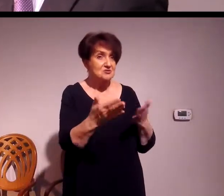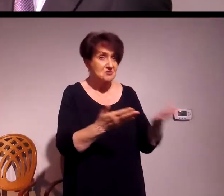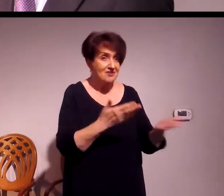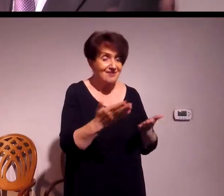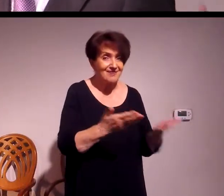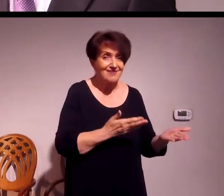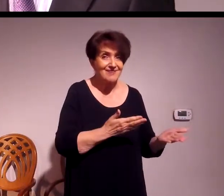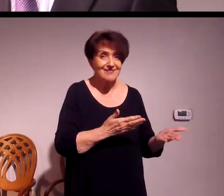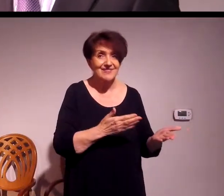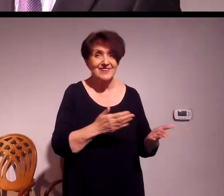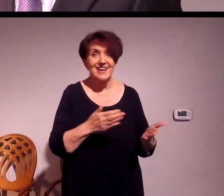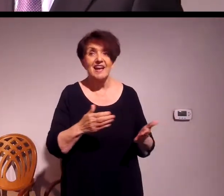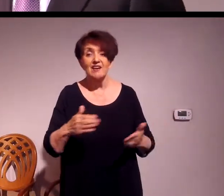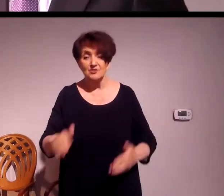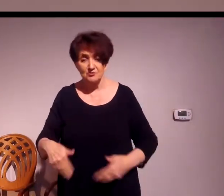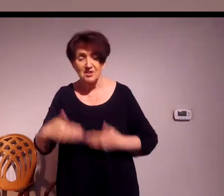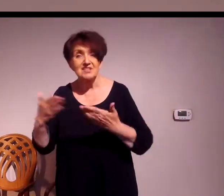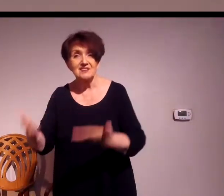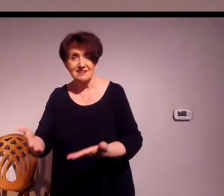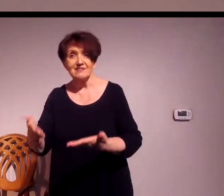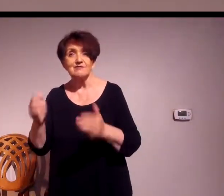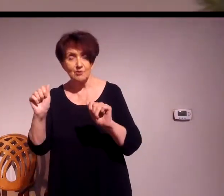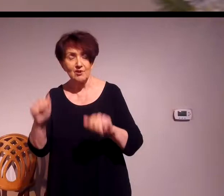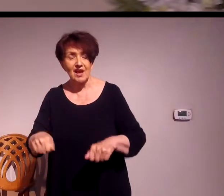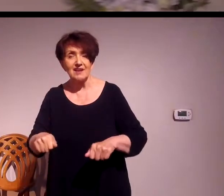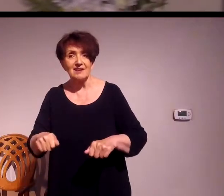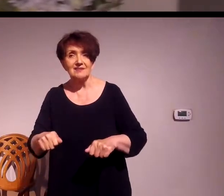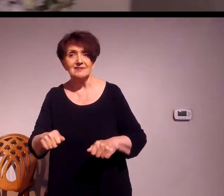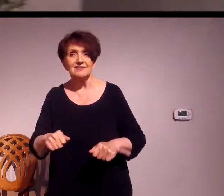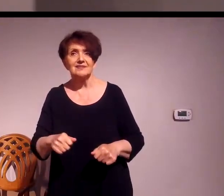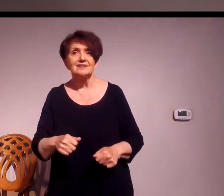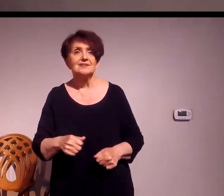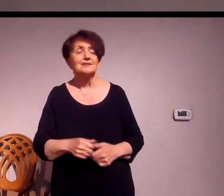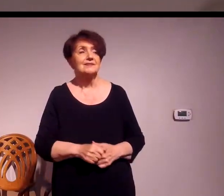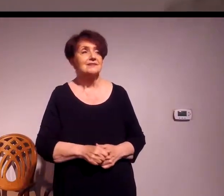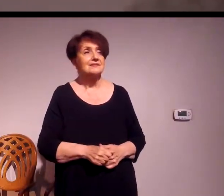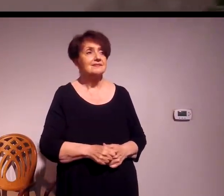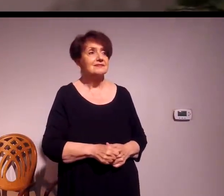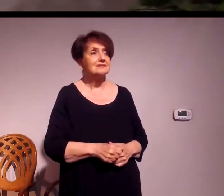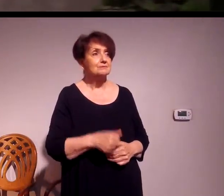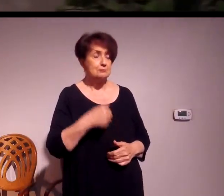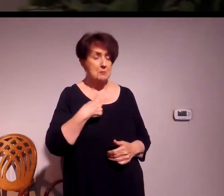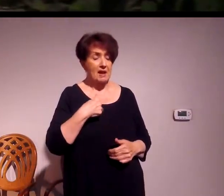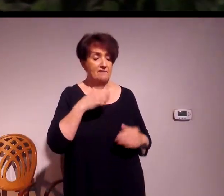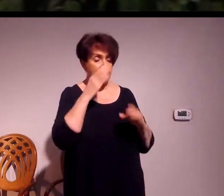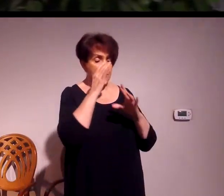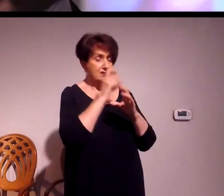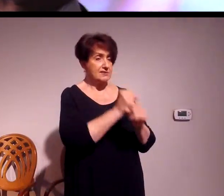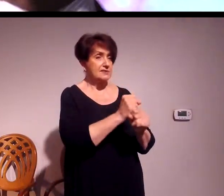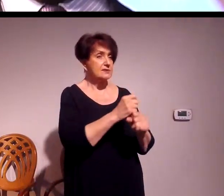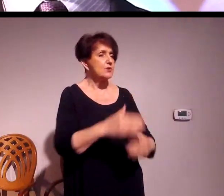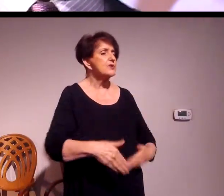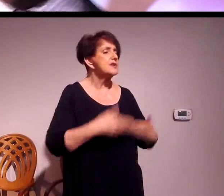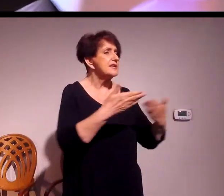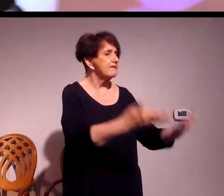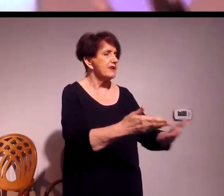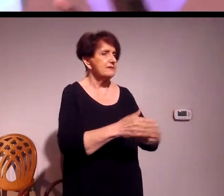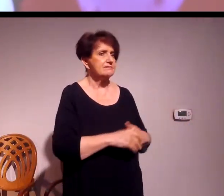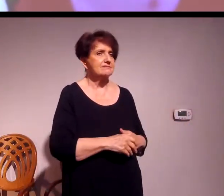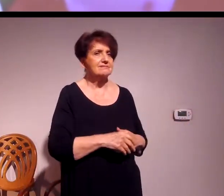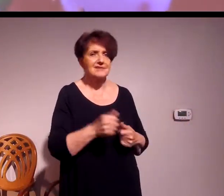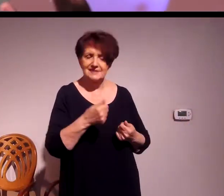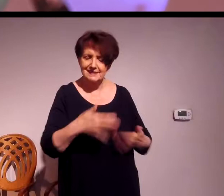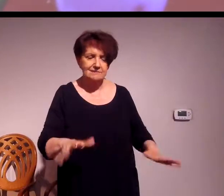you can give. I'm about the giving, okay? Being generous, giving to other people for no other reason